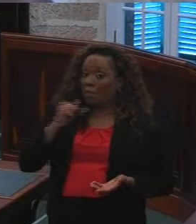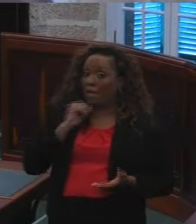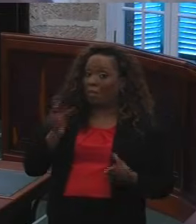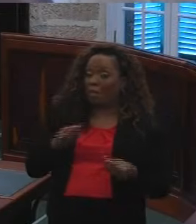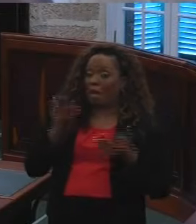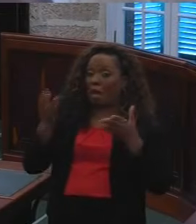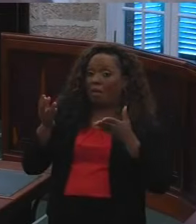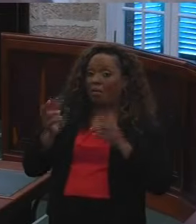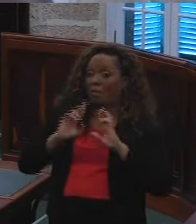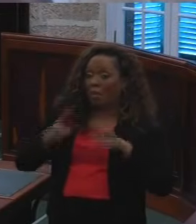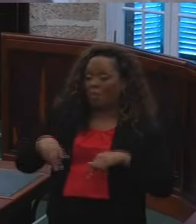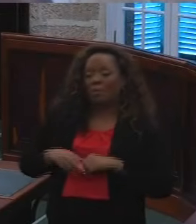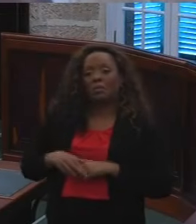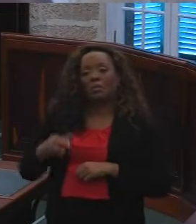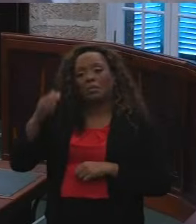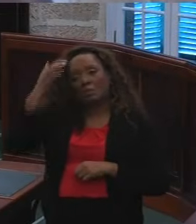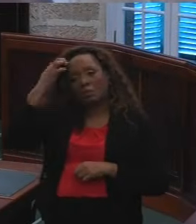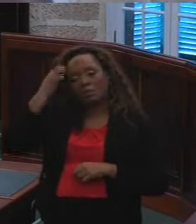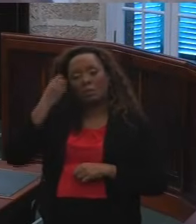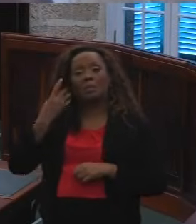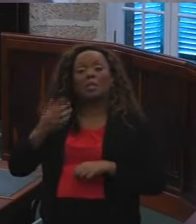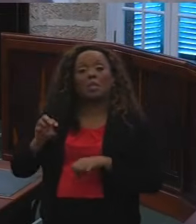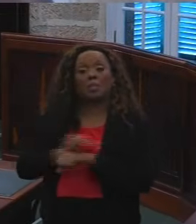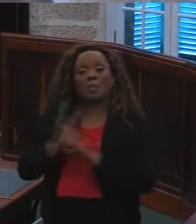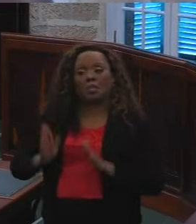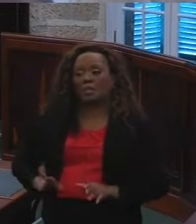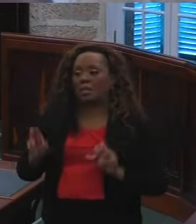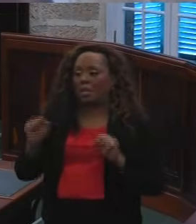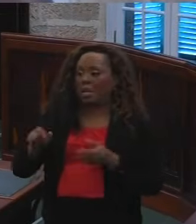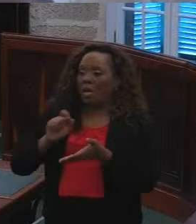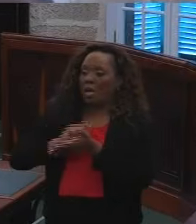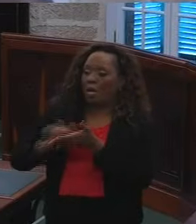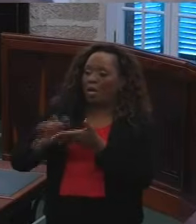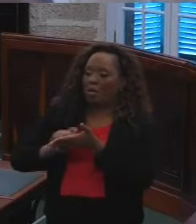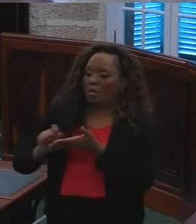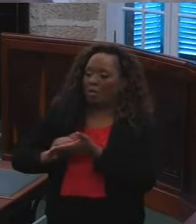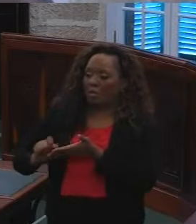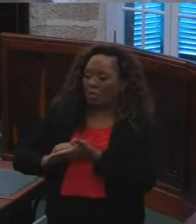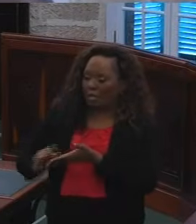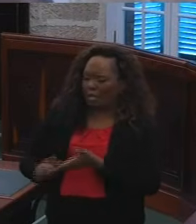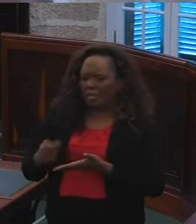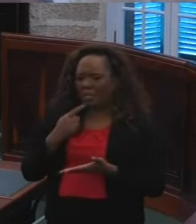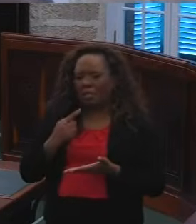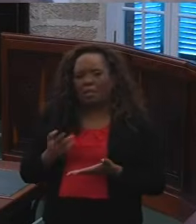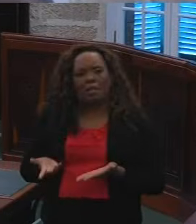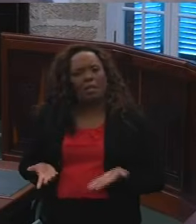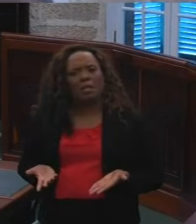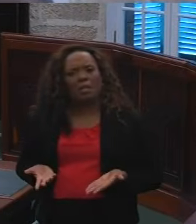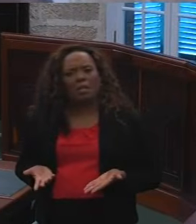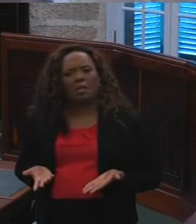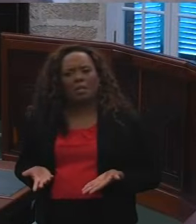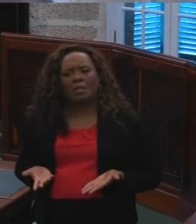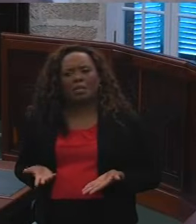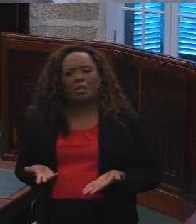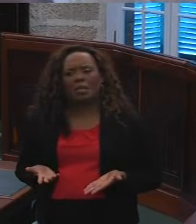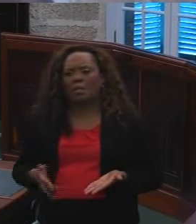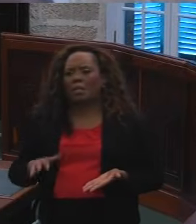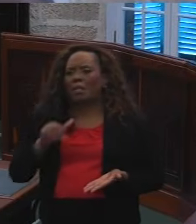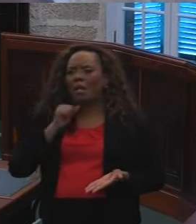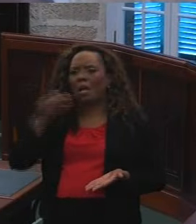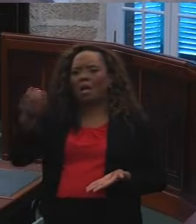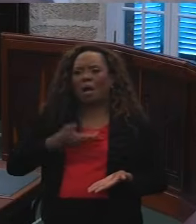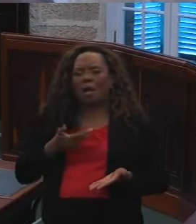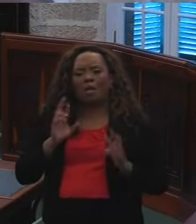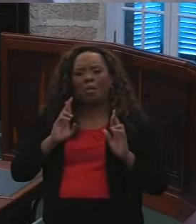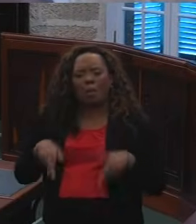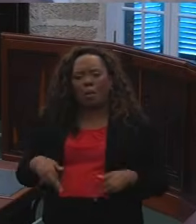the Minister may give notice in writing to that manager where the report is not submitted within 90 days after the date